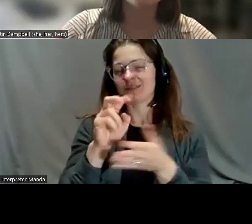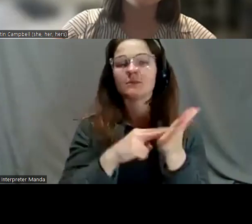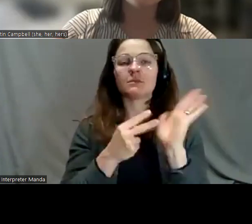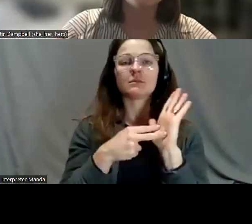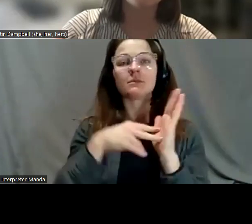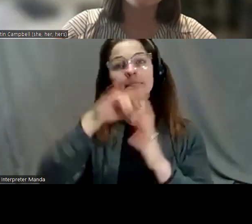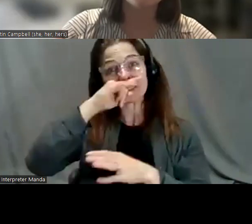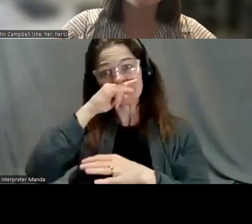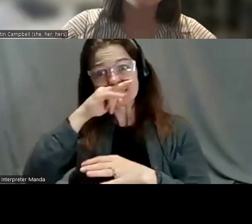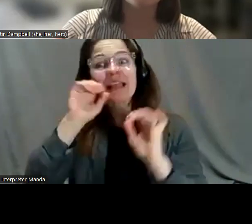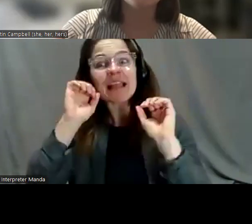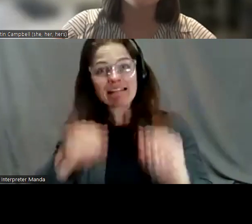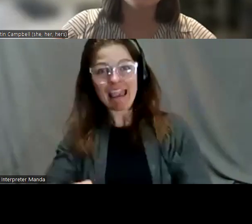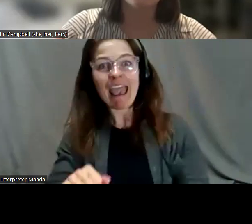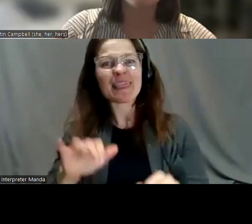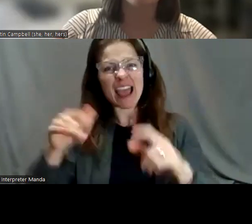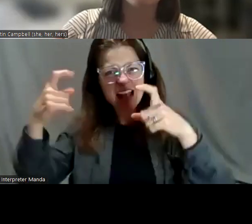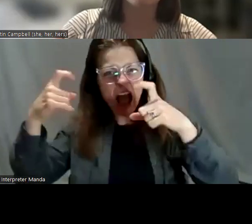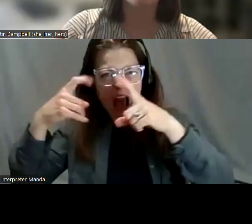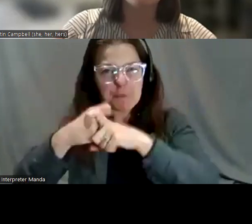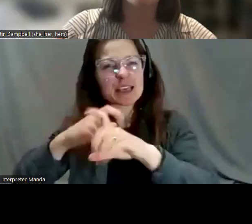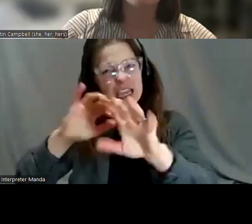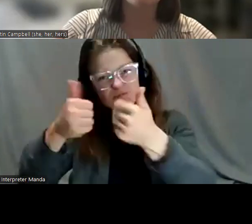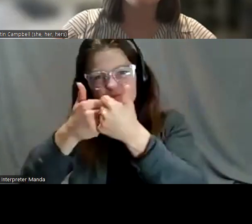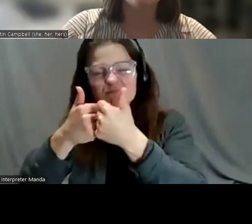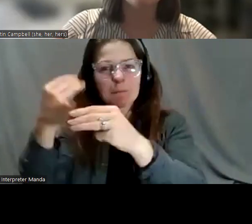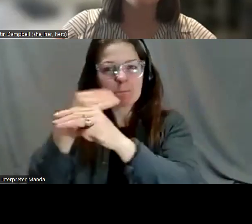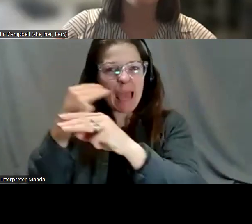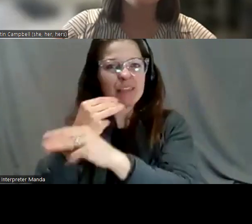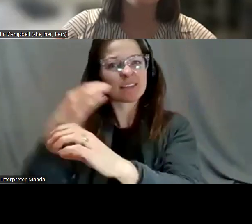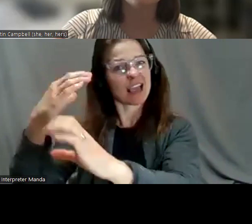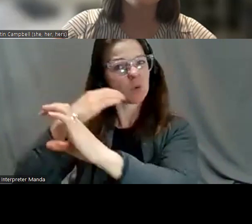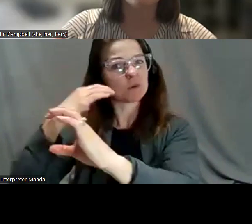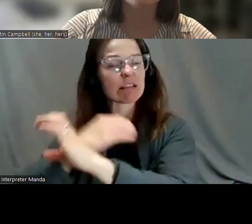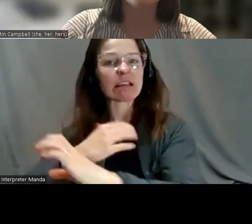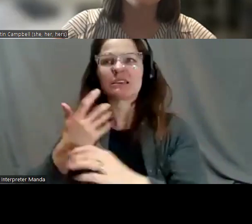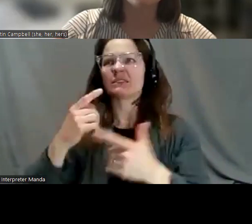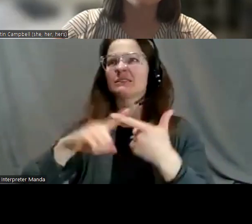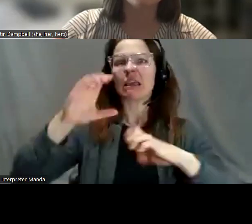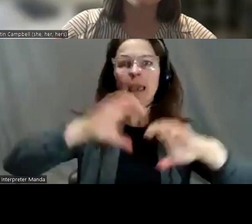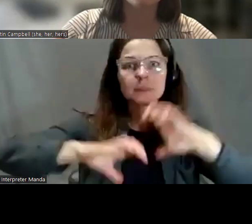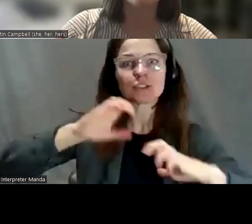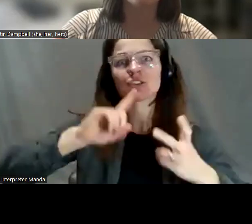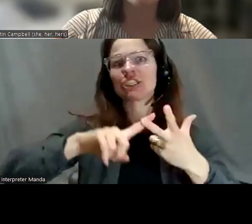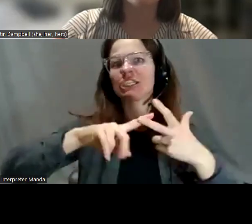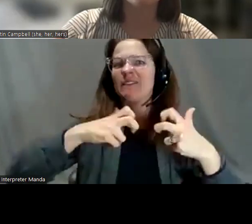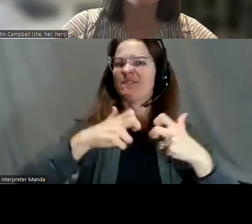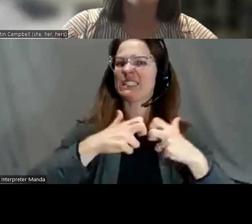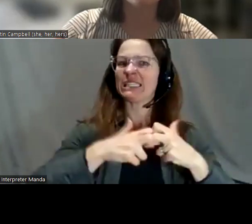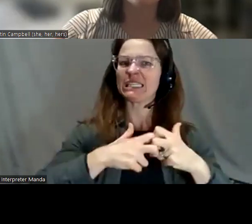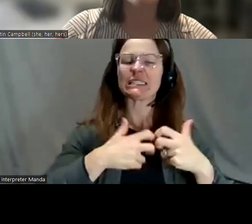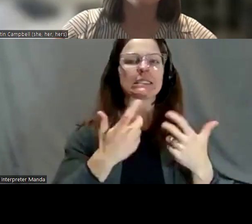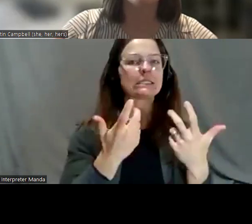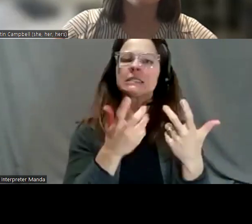do those complicated math equations like in calculus, chemistry, physics, and they'll be able to see